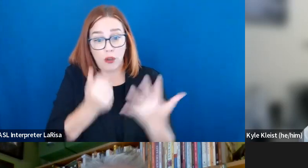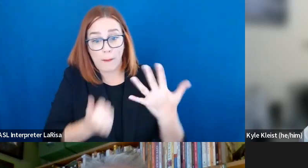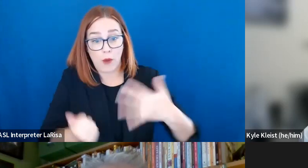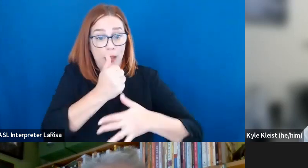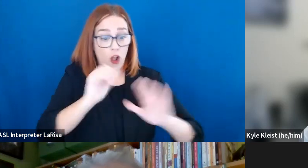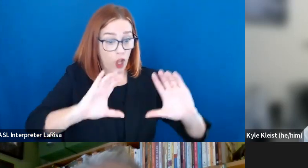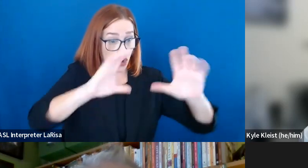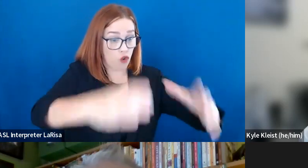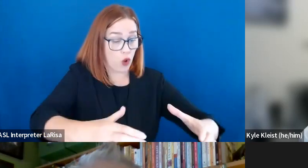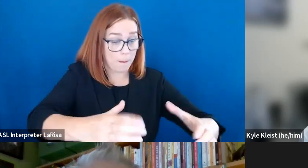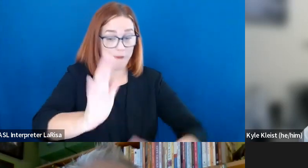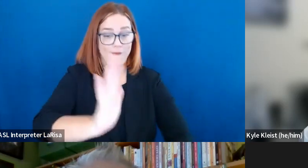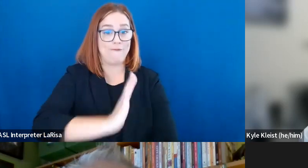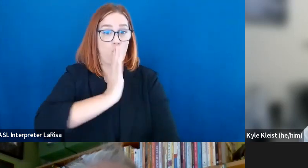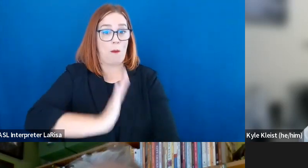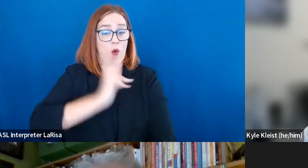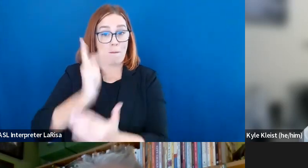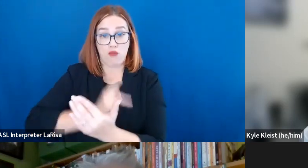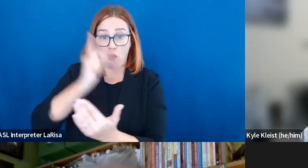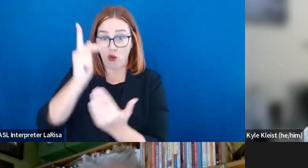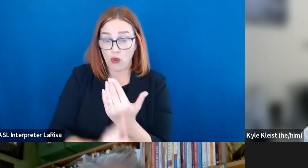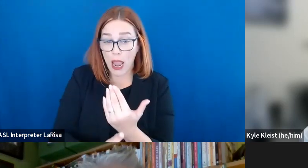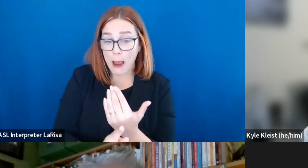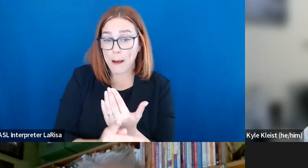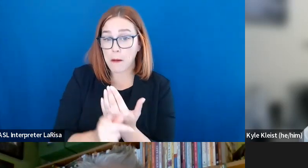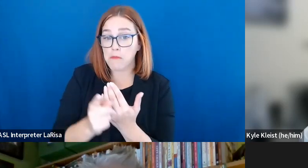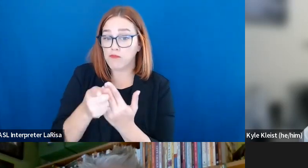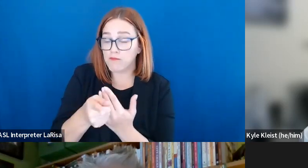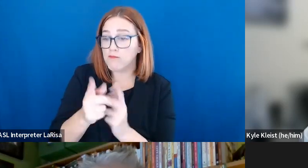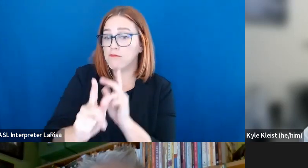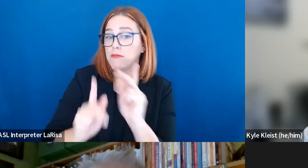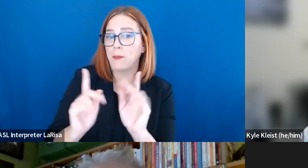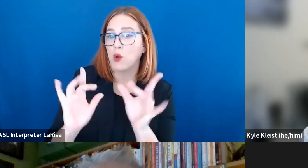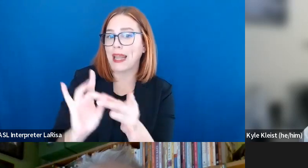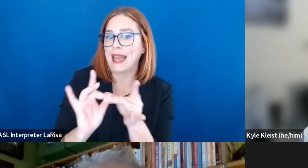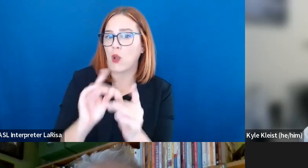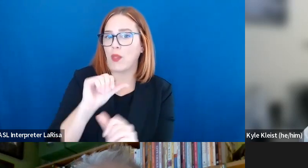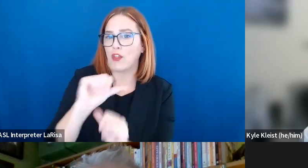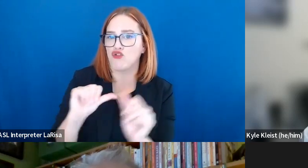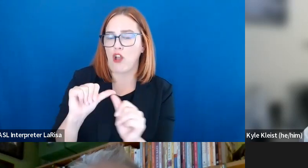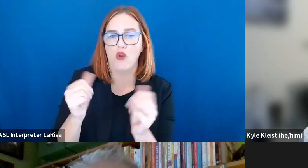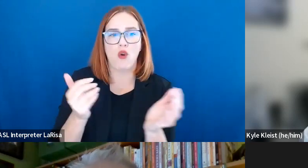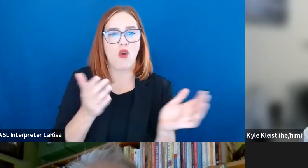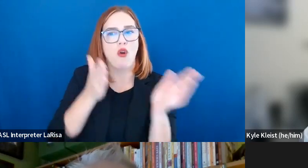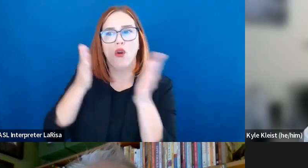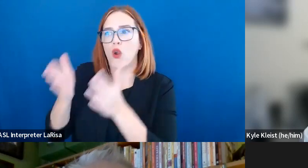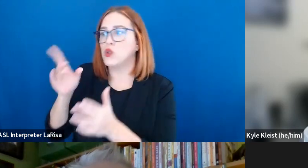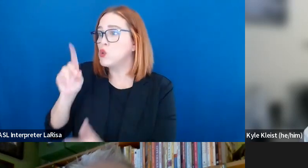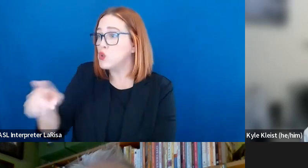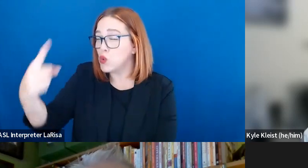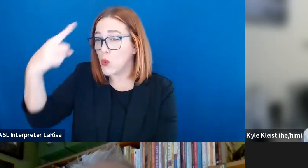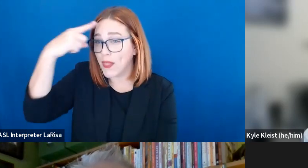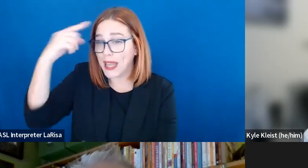this a formal program where people are connected with each other? Do you think of